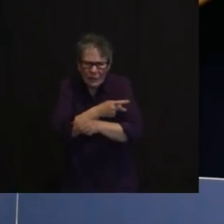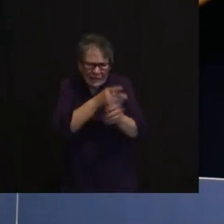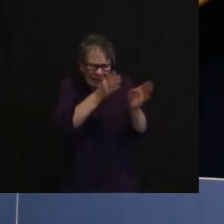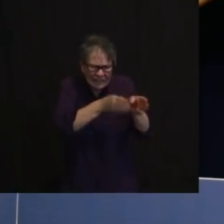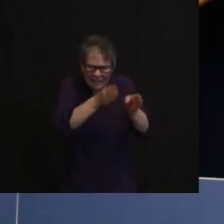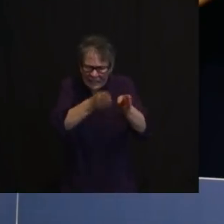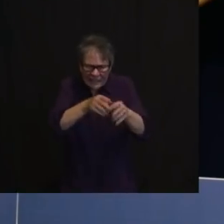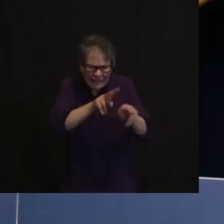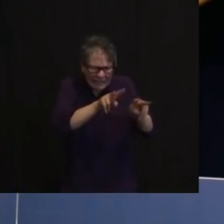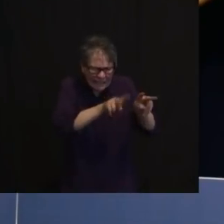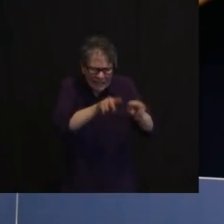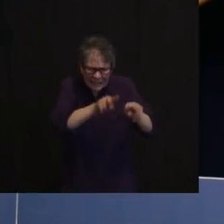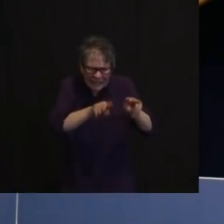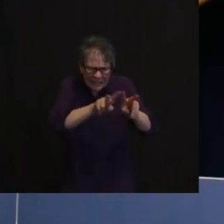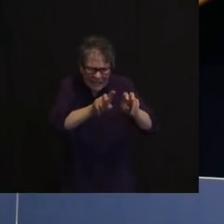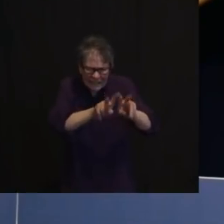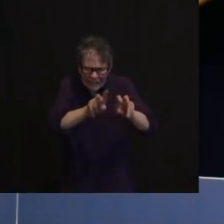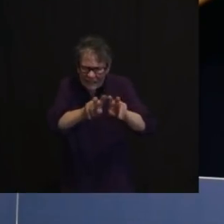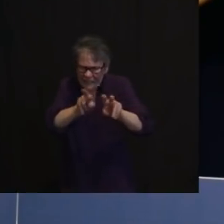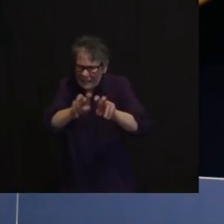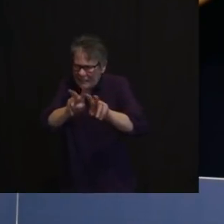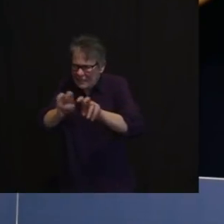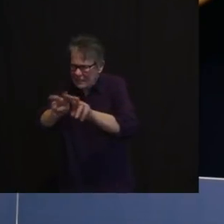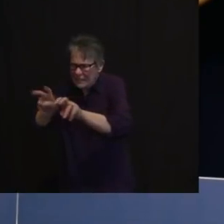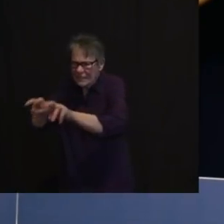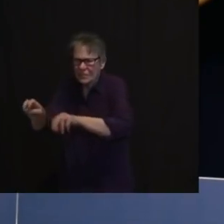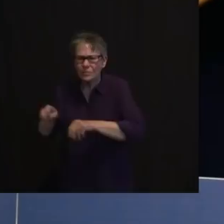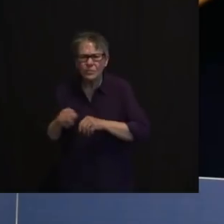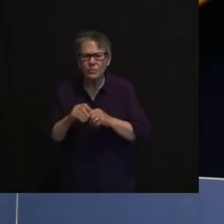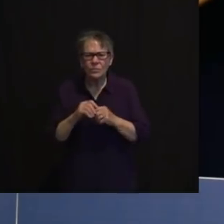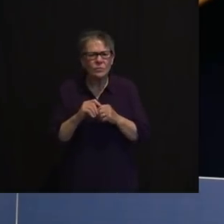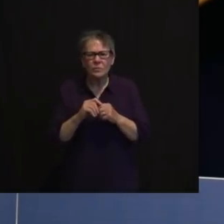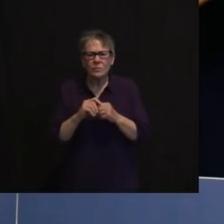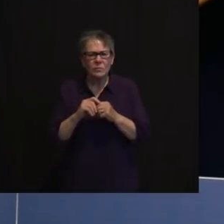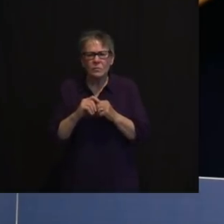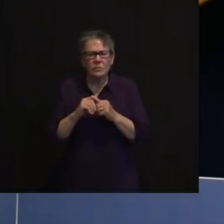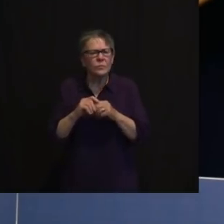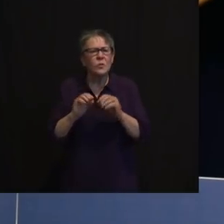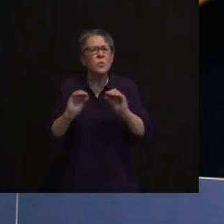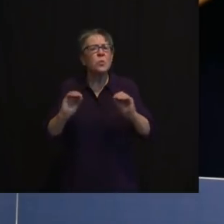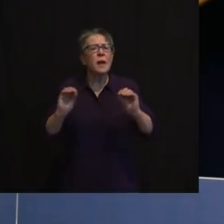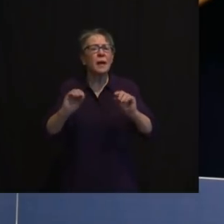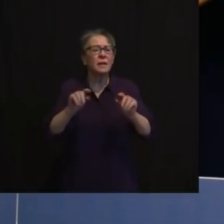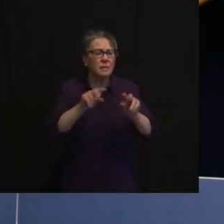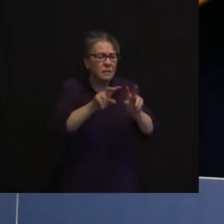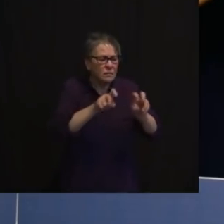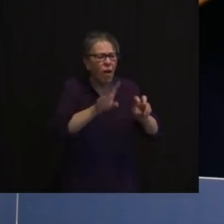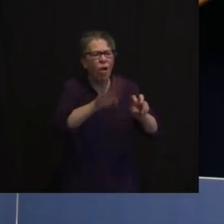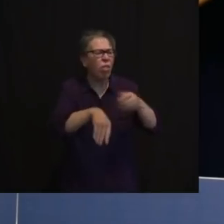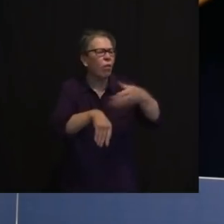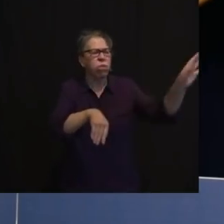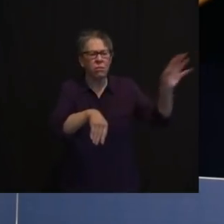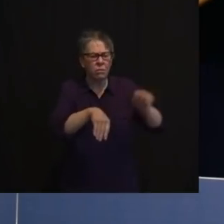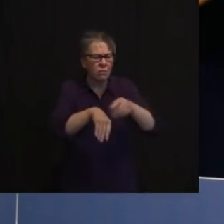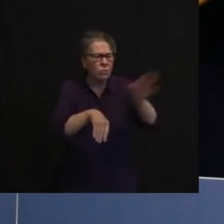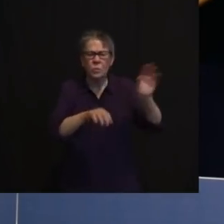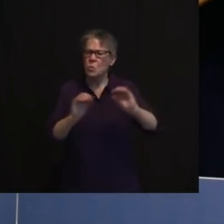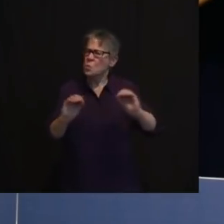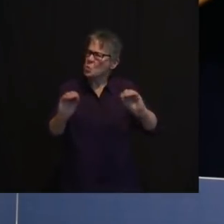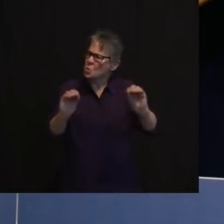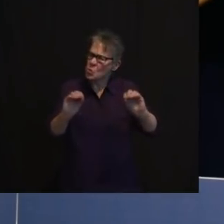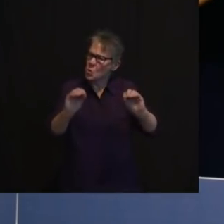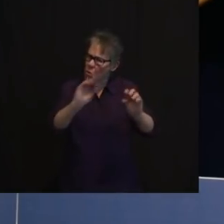care based on stereotypes, assessment of quality of life, or judgment about